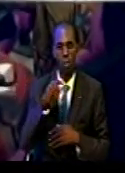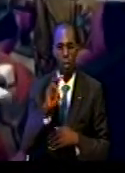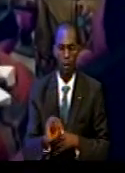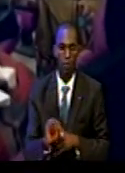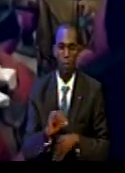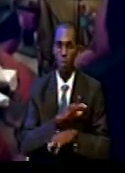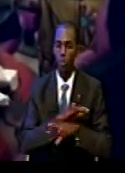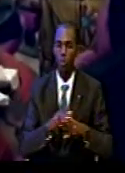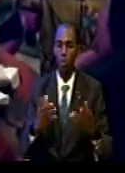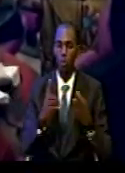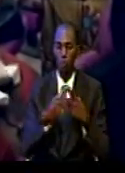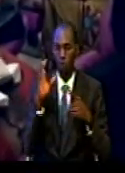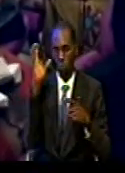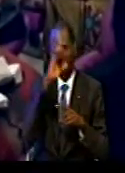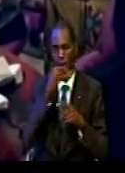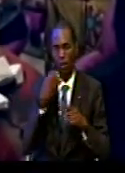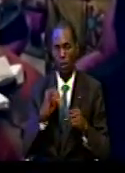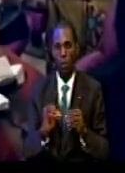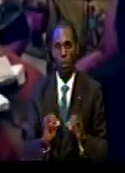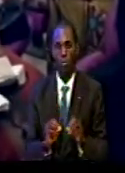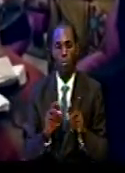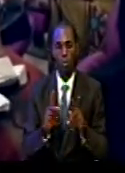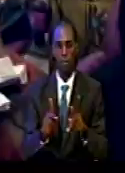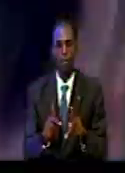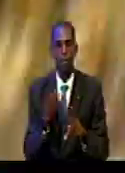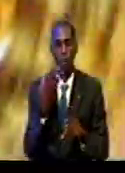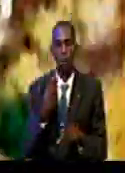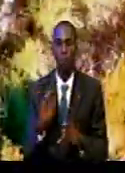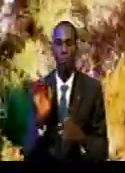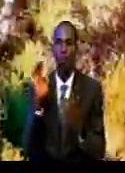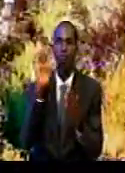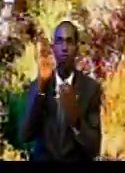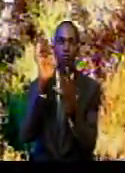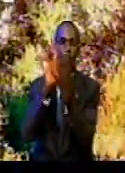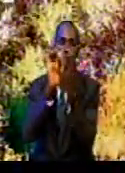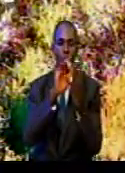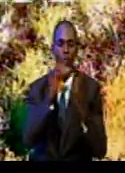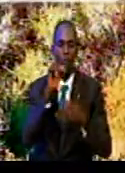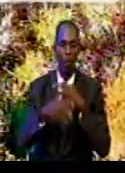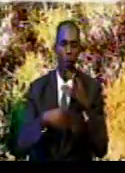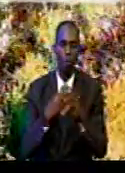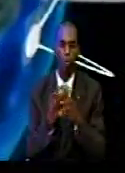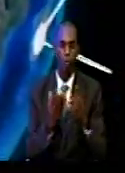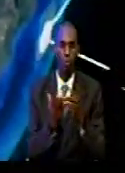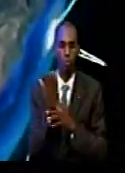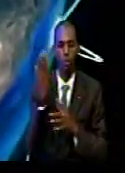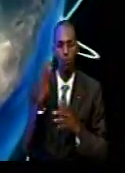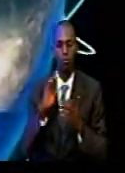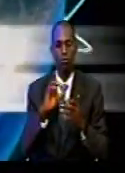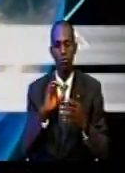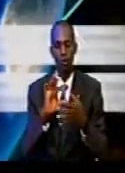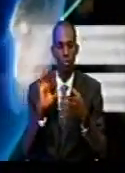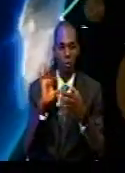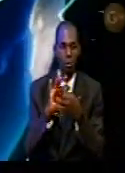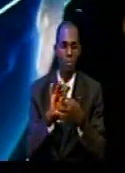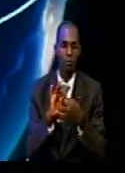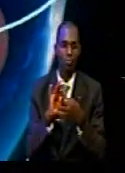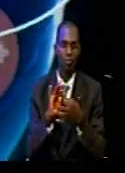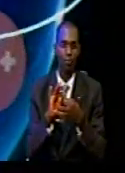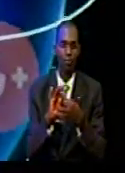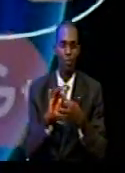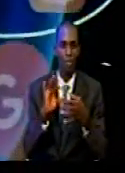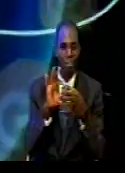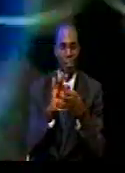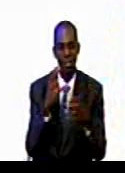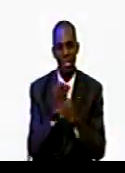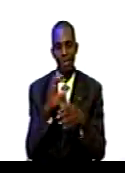of September, 2 p.m. prompt. You don't want to miss the golden opportunity of reaching the world through digital